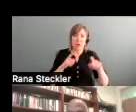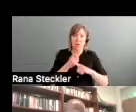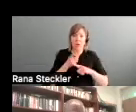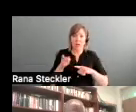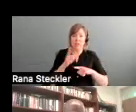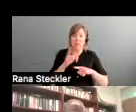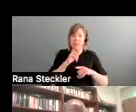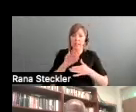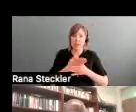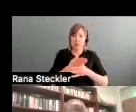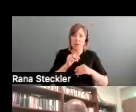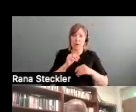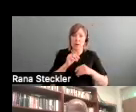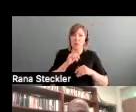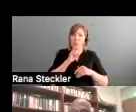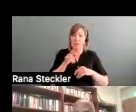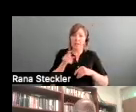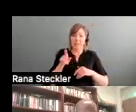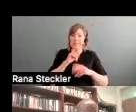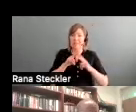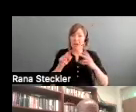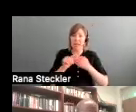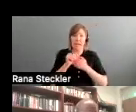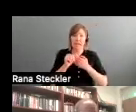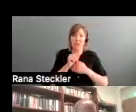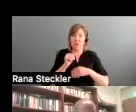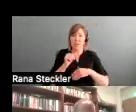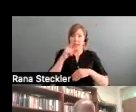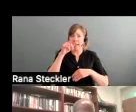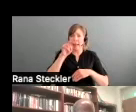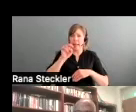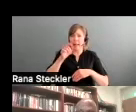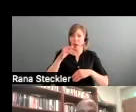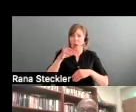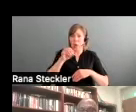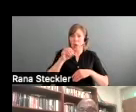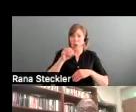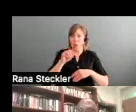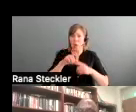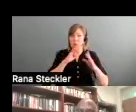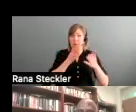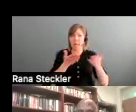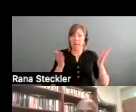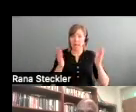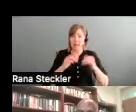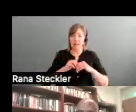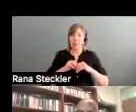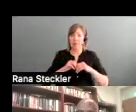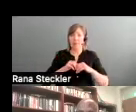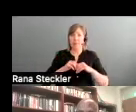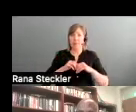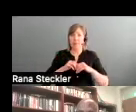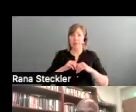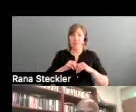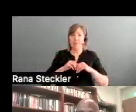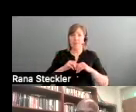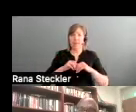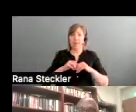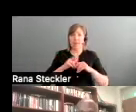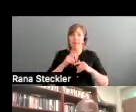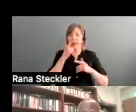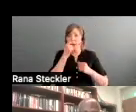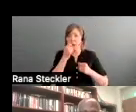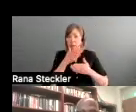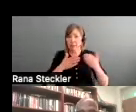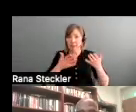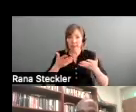much disturbed, and really she is a very, very dangerous Negro to be at large. But the interesting